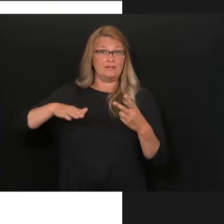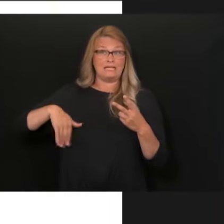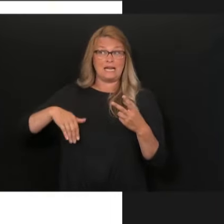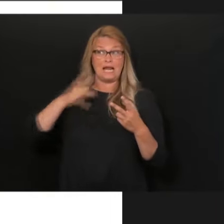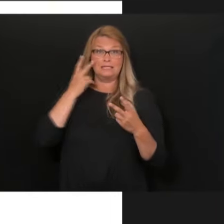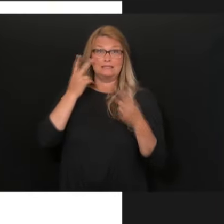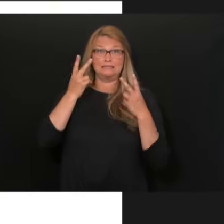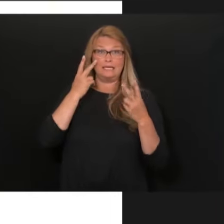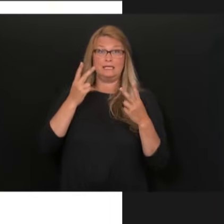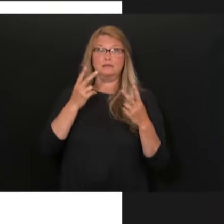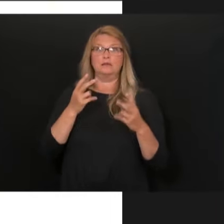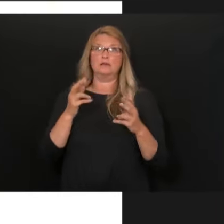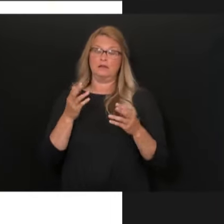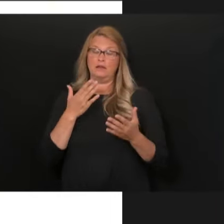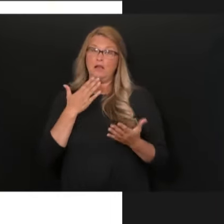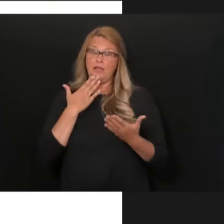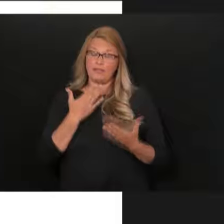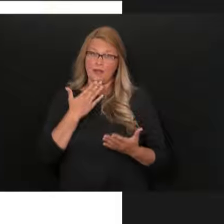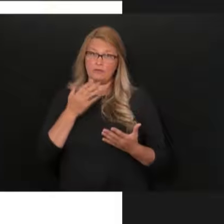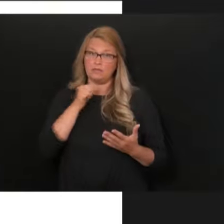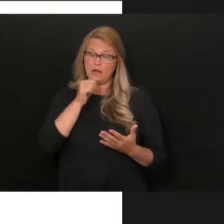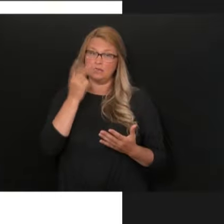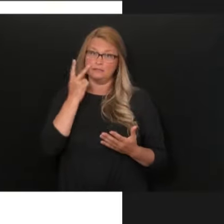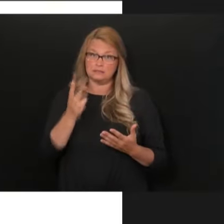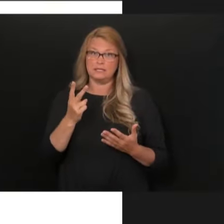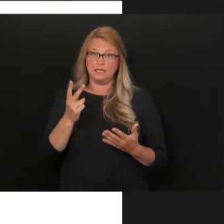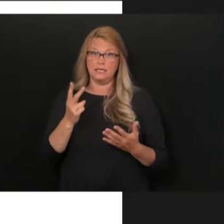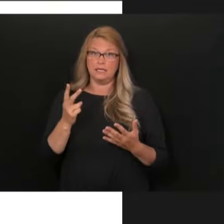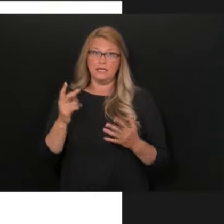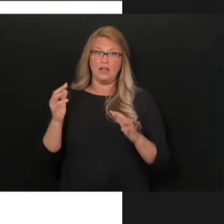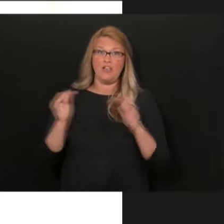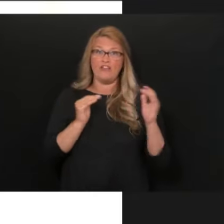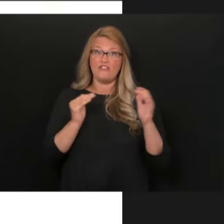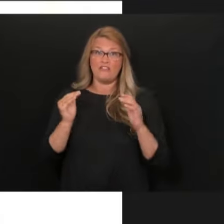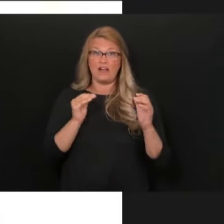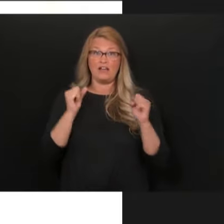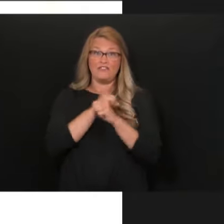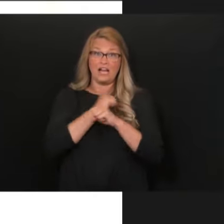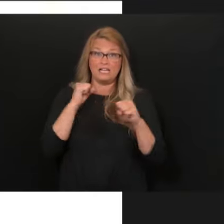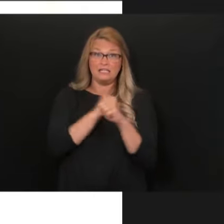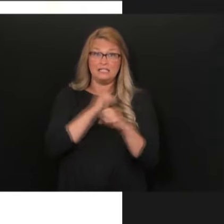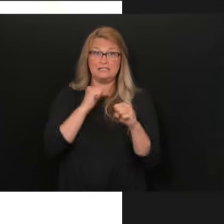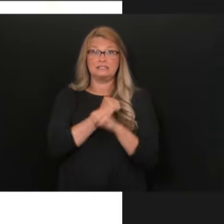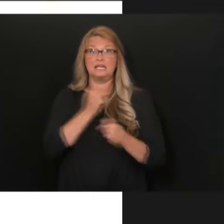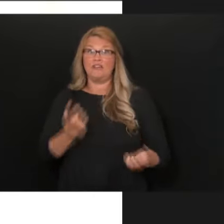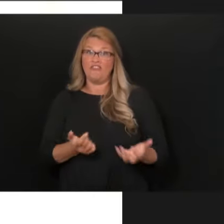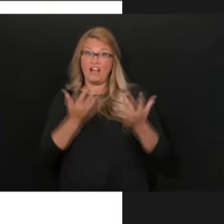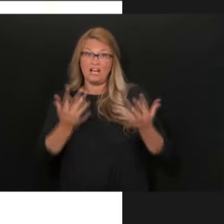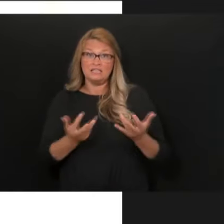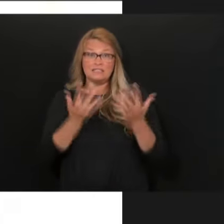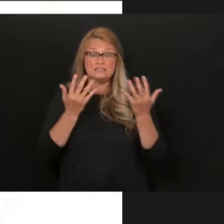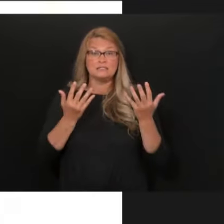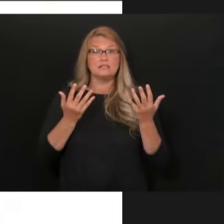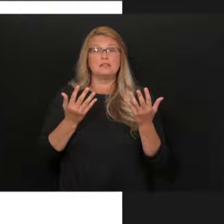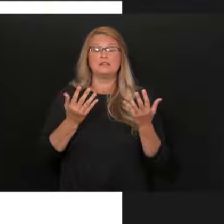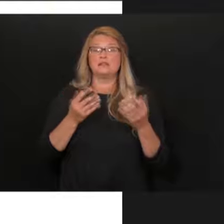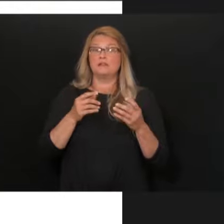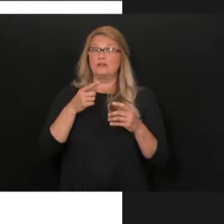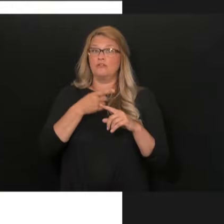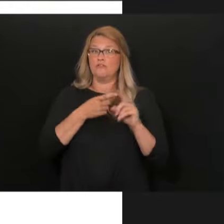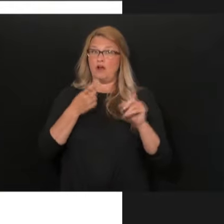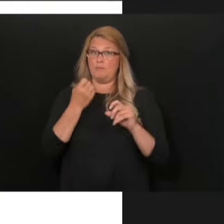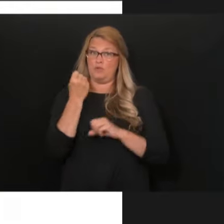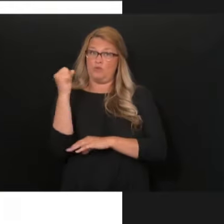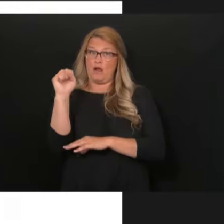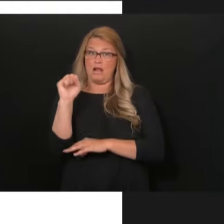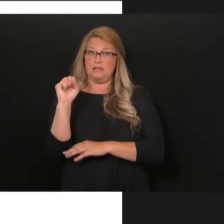the violence and problems that other areas of the country have seen, do you envision that there would ever be a point where